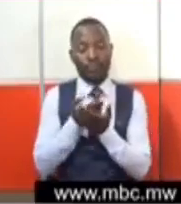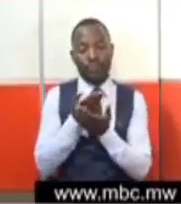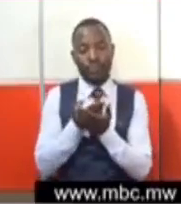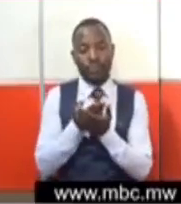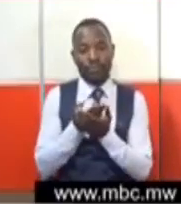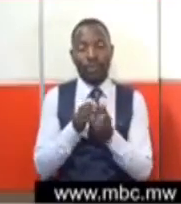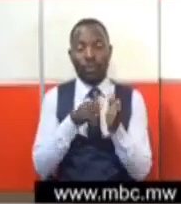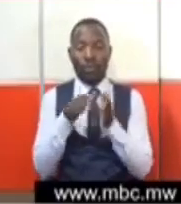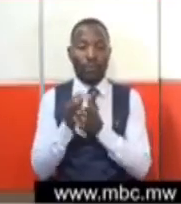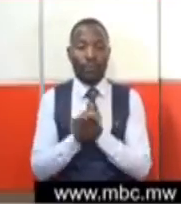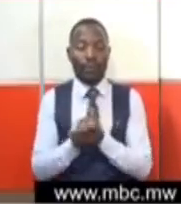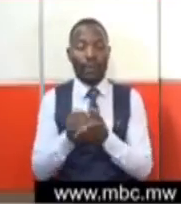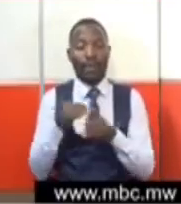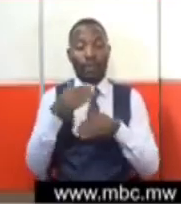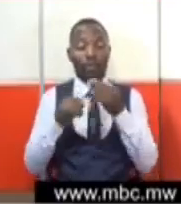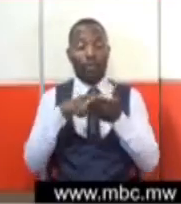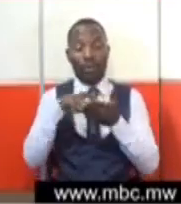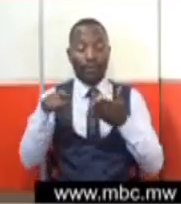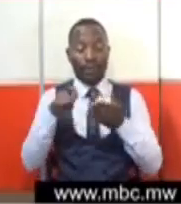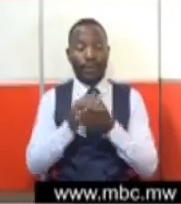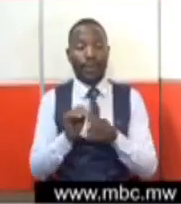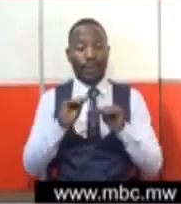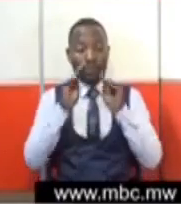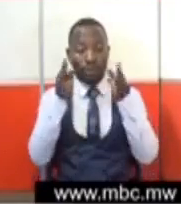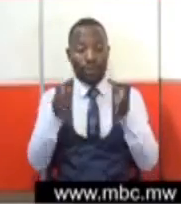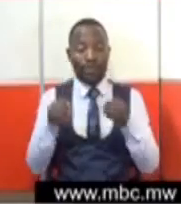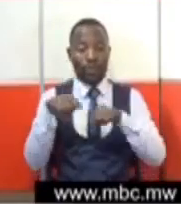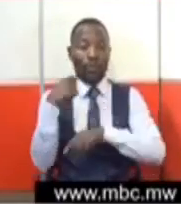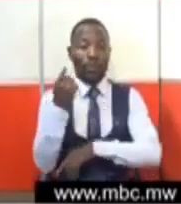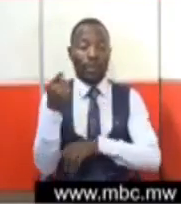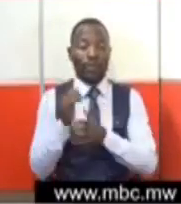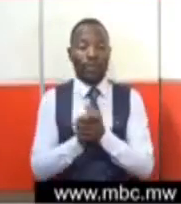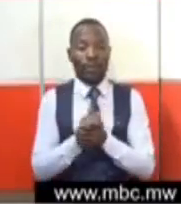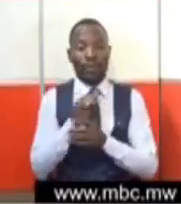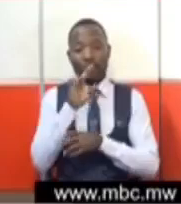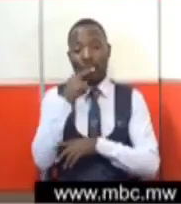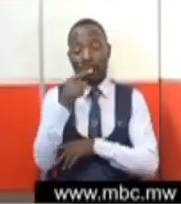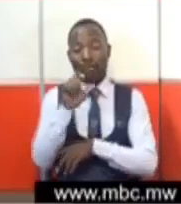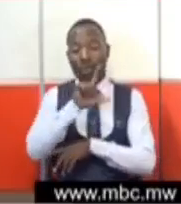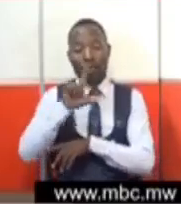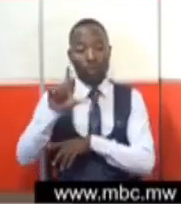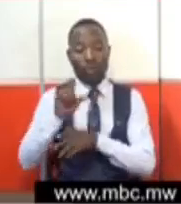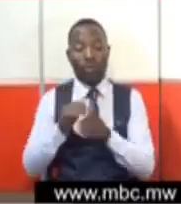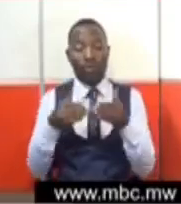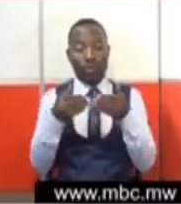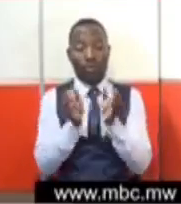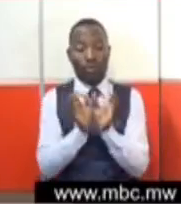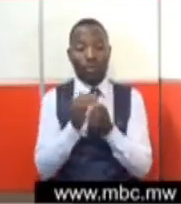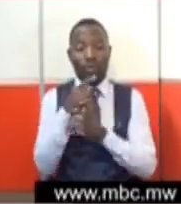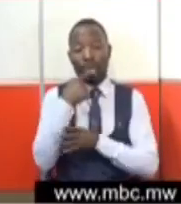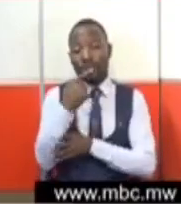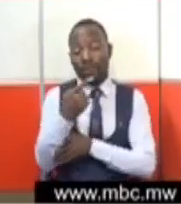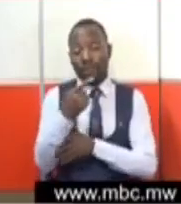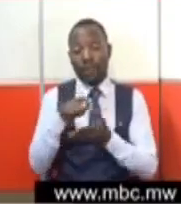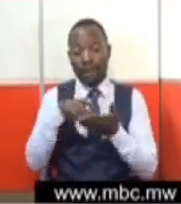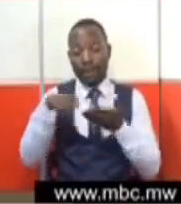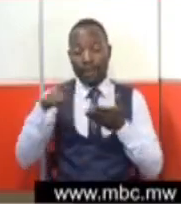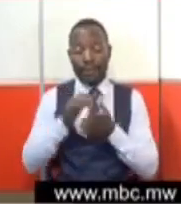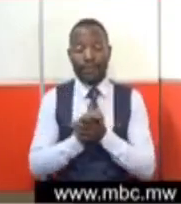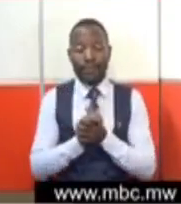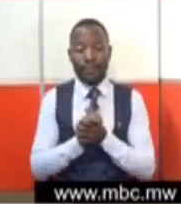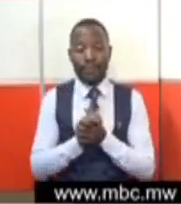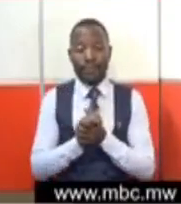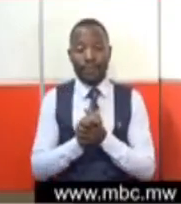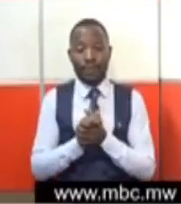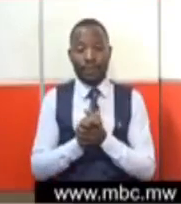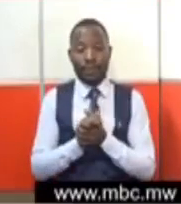calls regarding the teacher registration process in the country. Speaking in Lilongwe, the group's secretary,